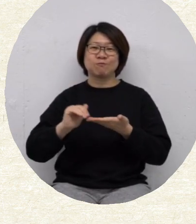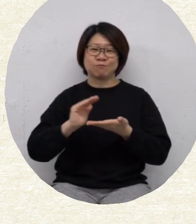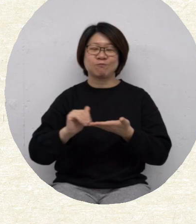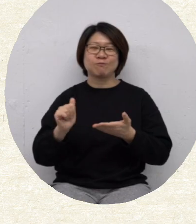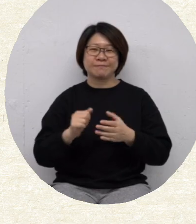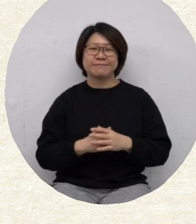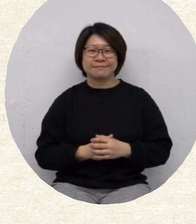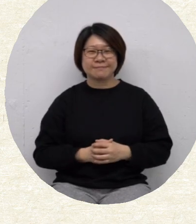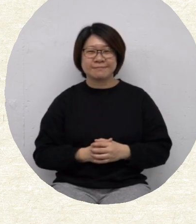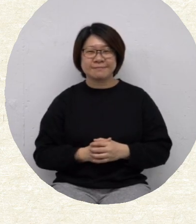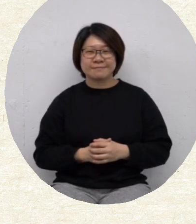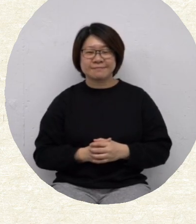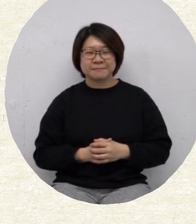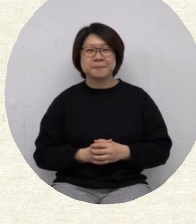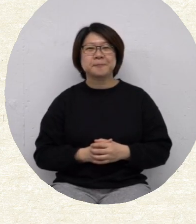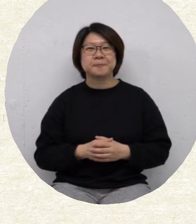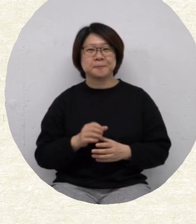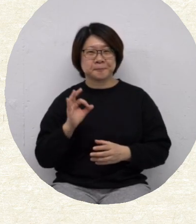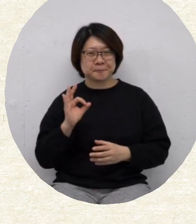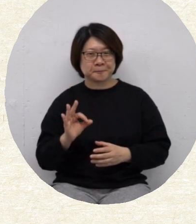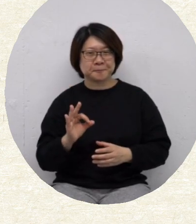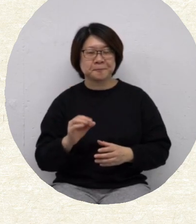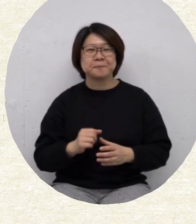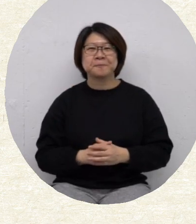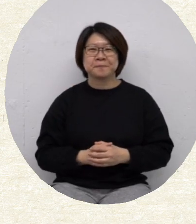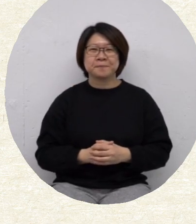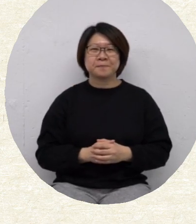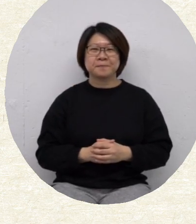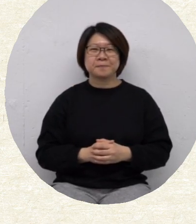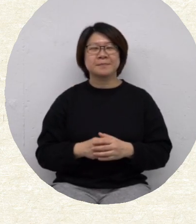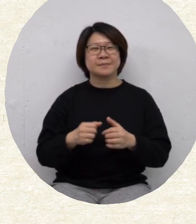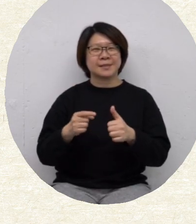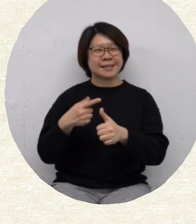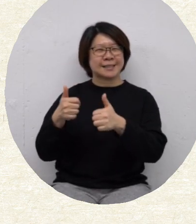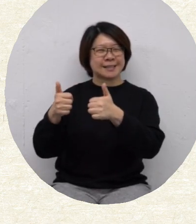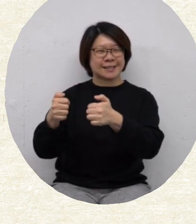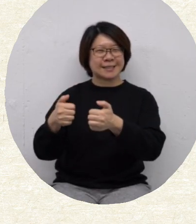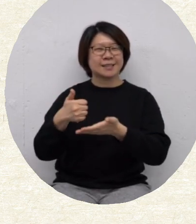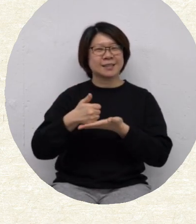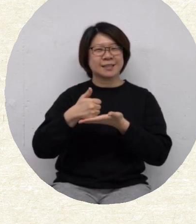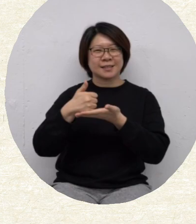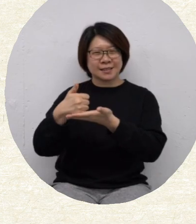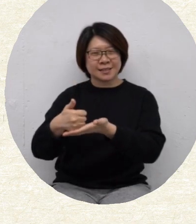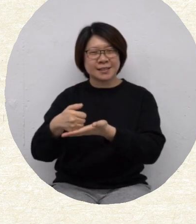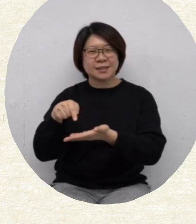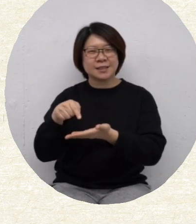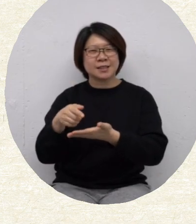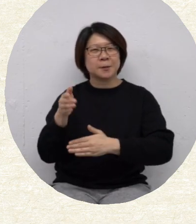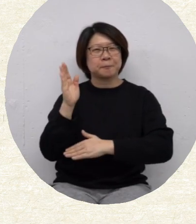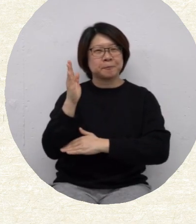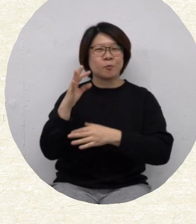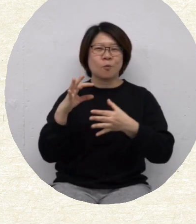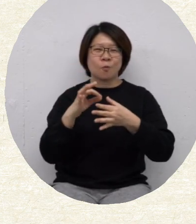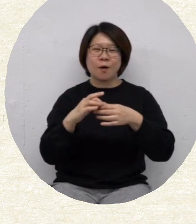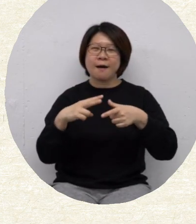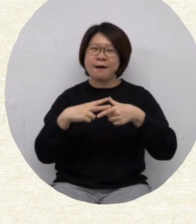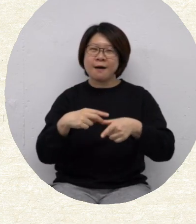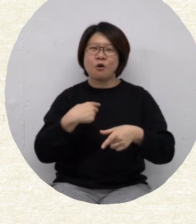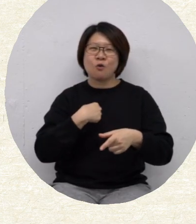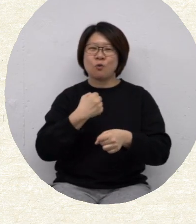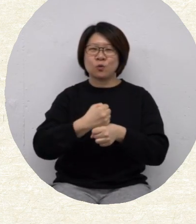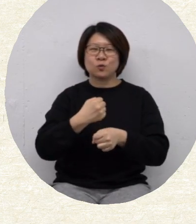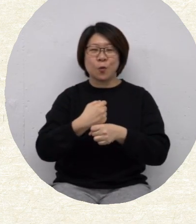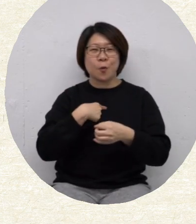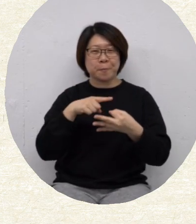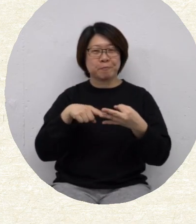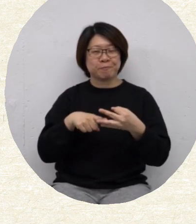an artist, my background is in printmaking, drawing, and painting, and I also make sculptural works using clay,